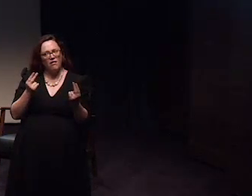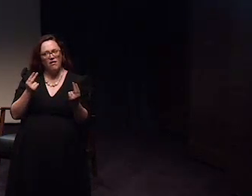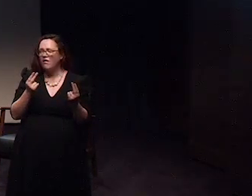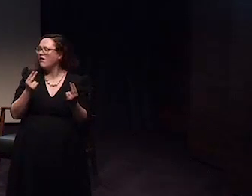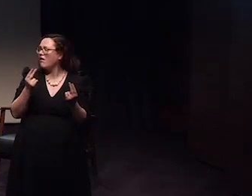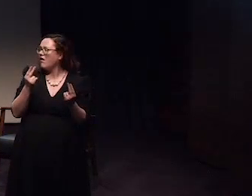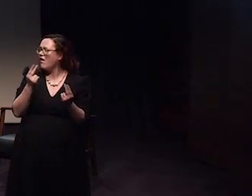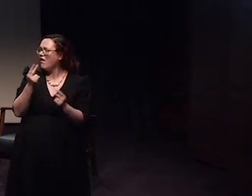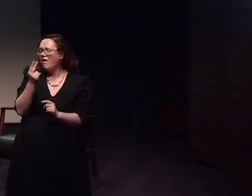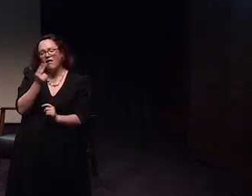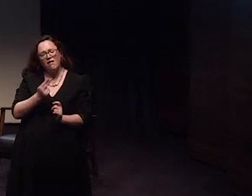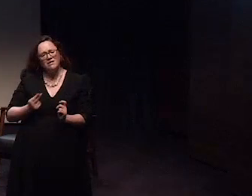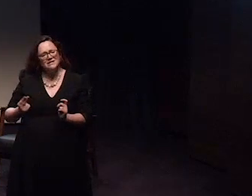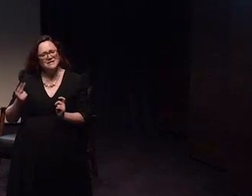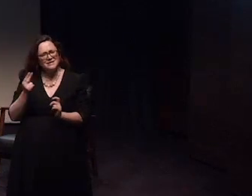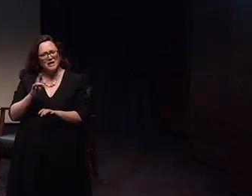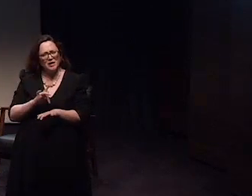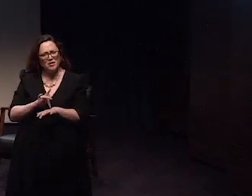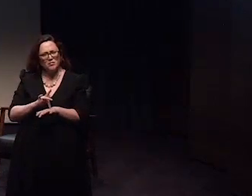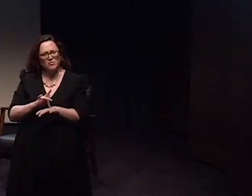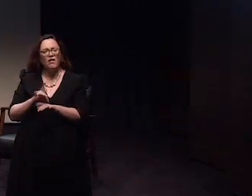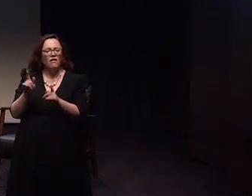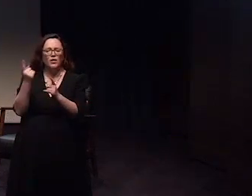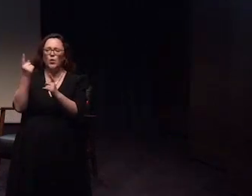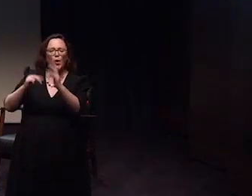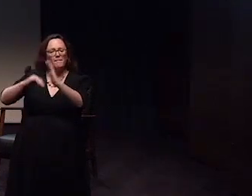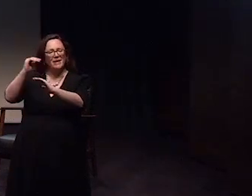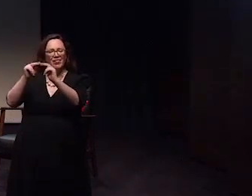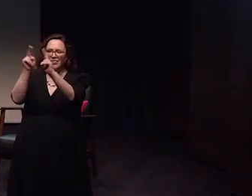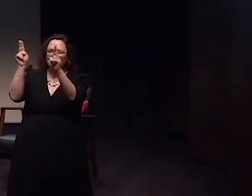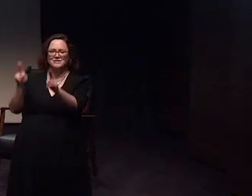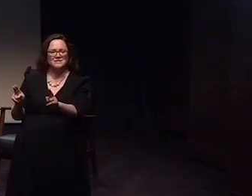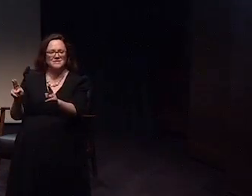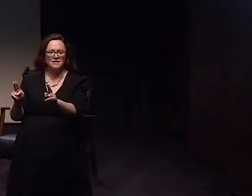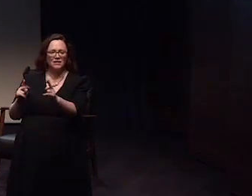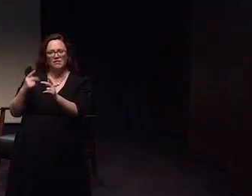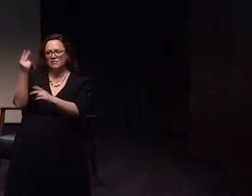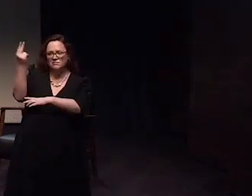further in the building of this community.